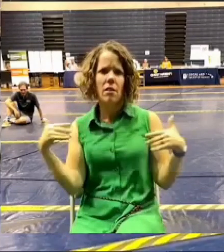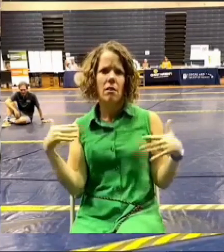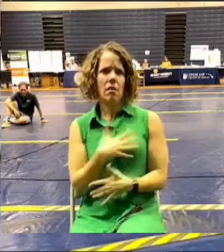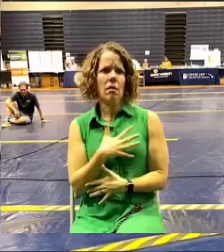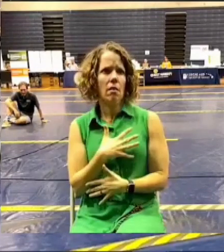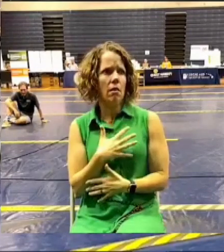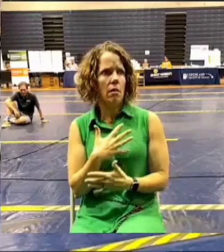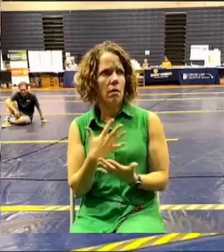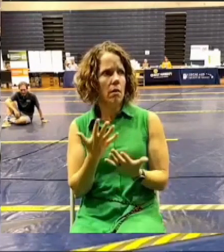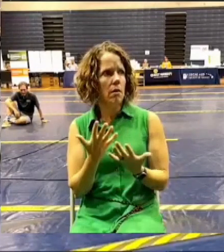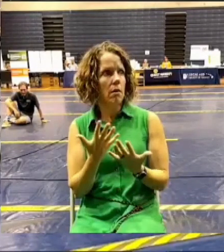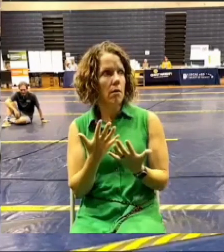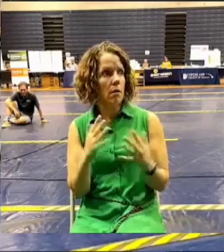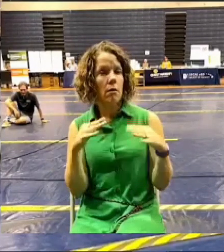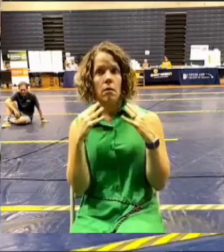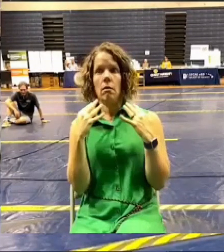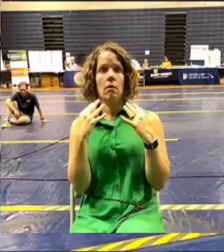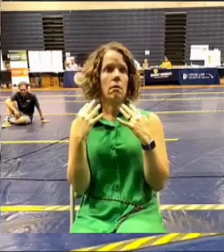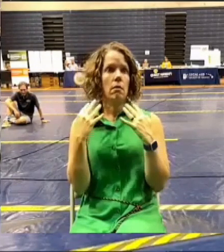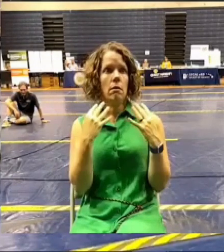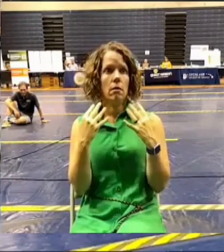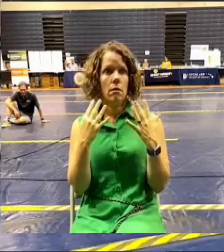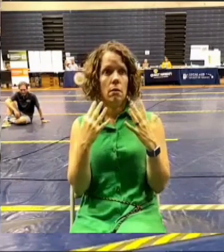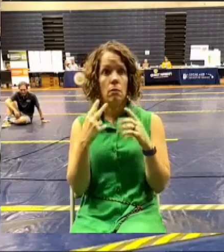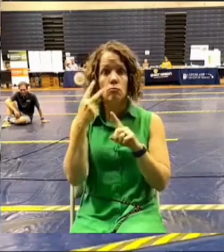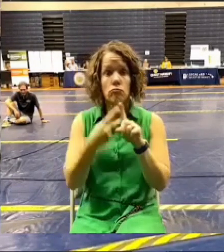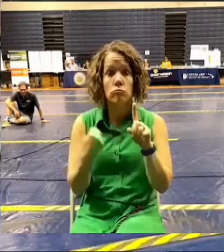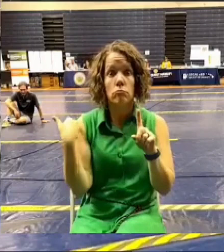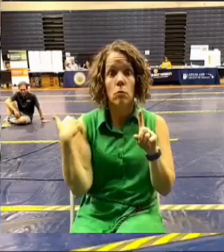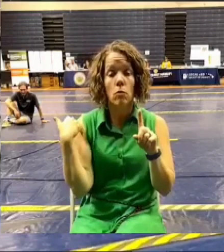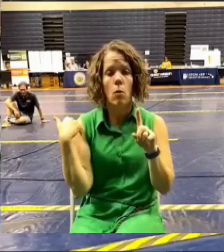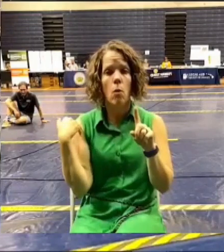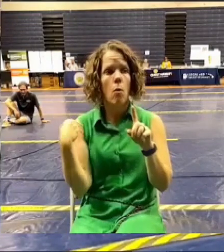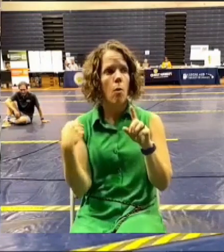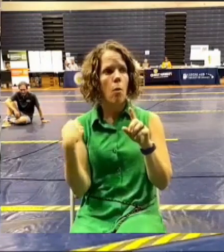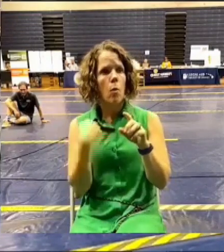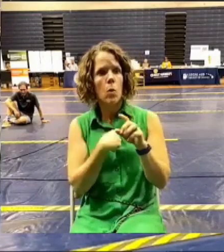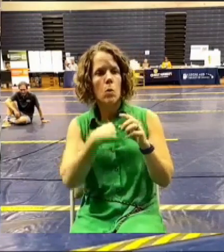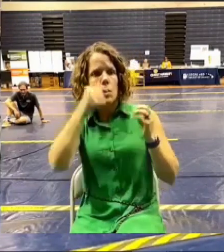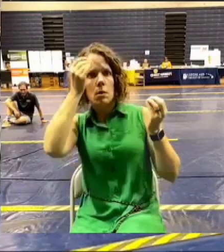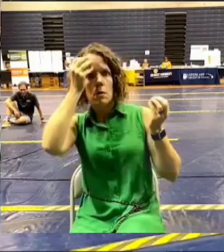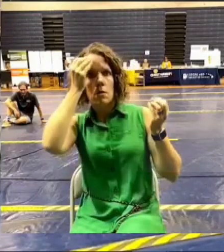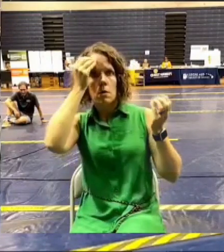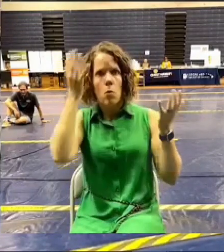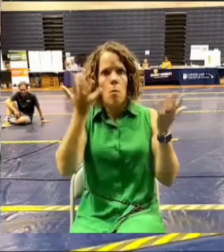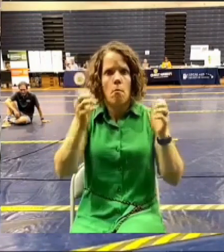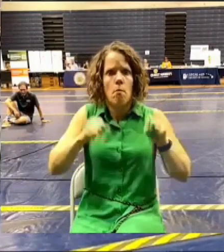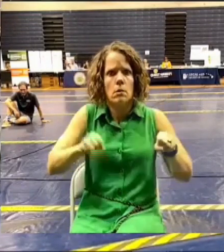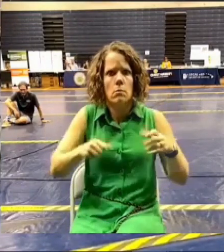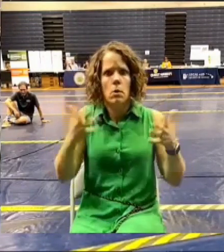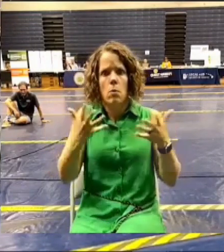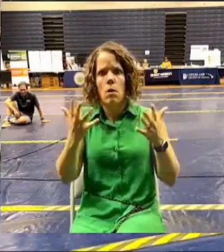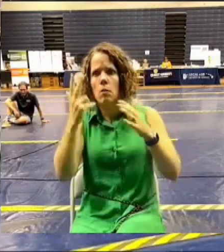It was all about possibilities. What I'm about to share with you guys tonight,